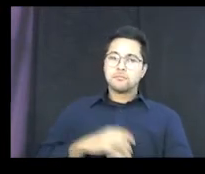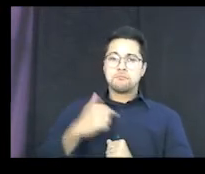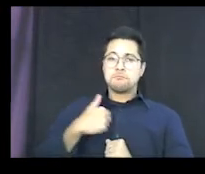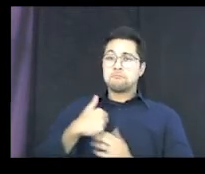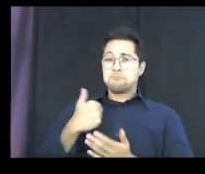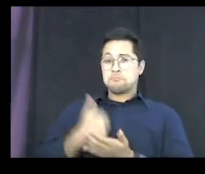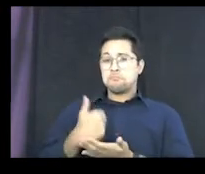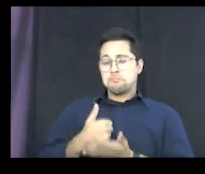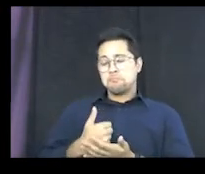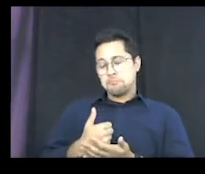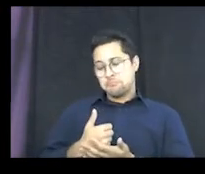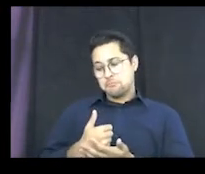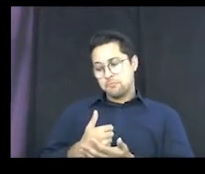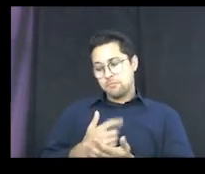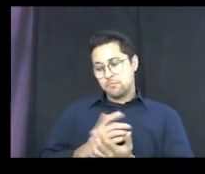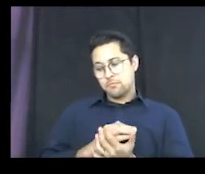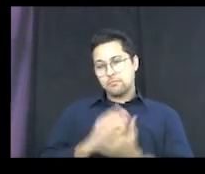helped